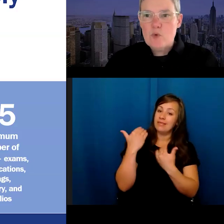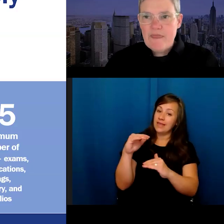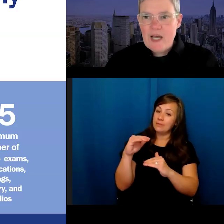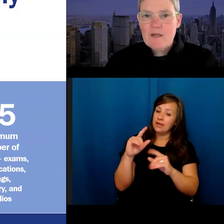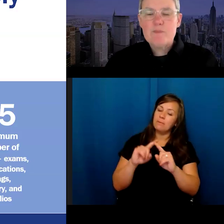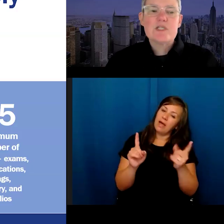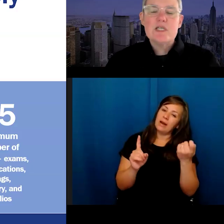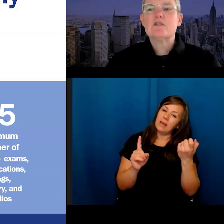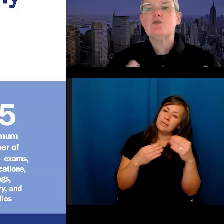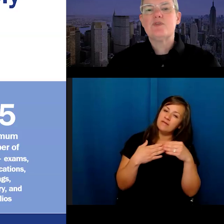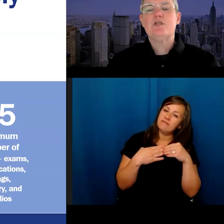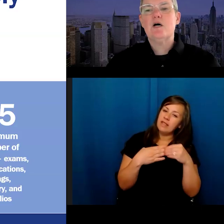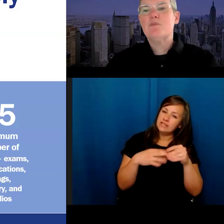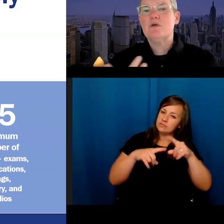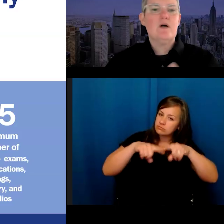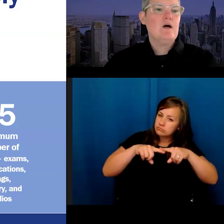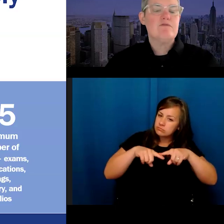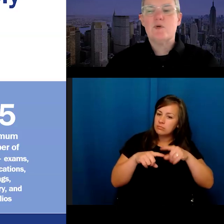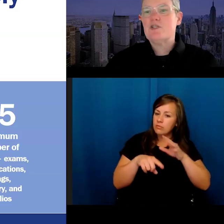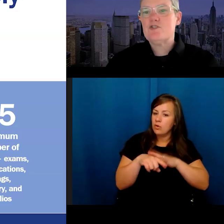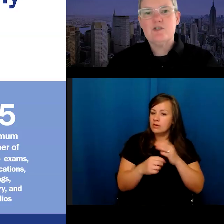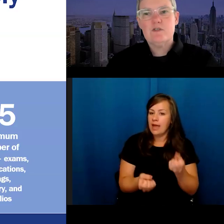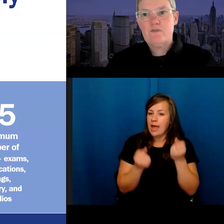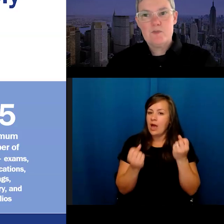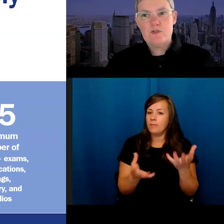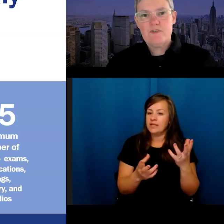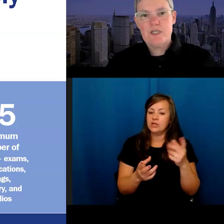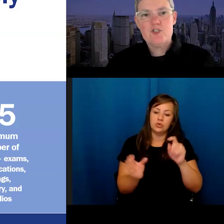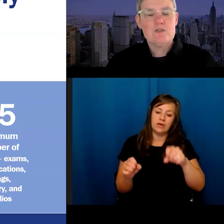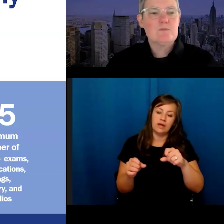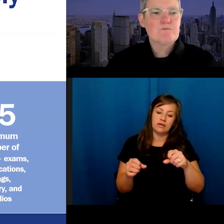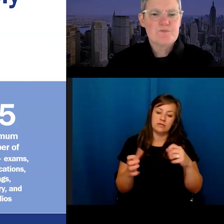flexibility with that, particularly with the number of credits you can earn from